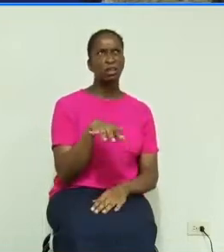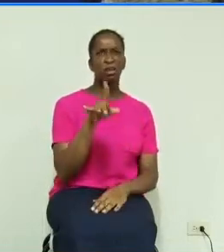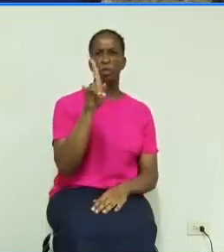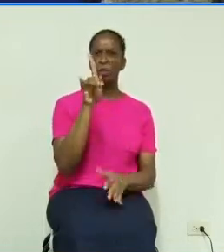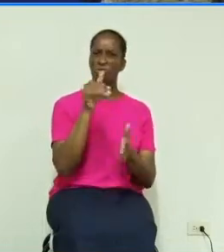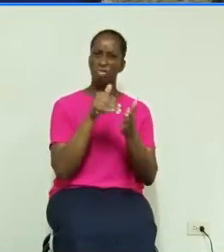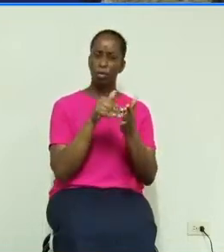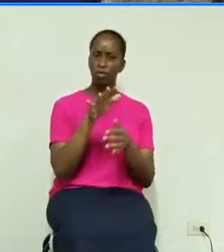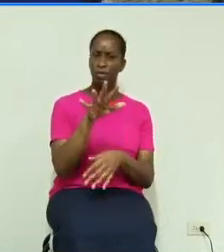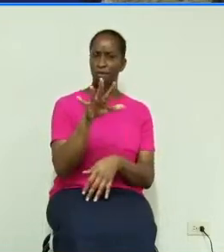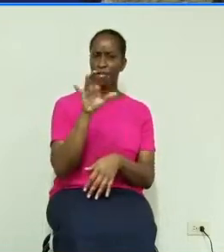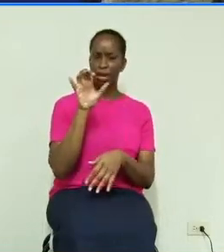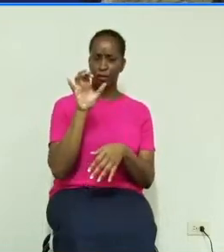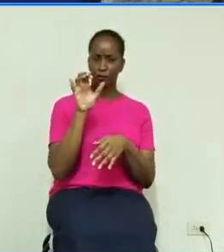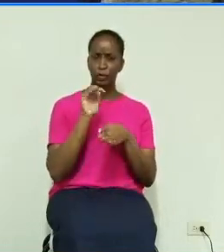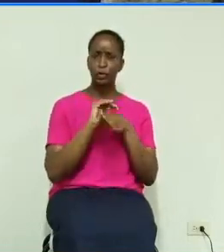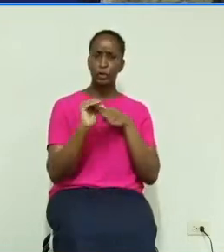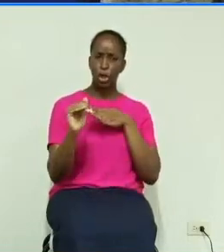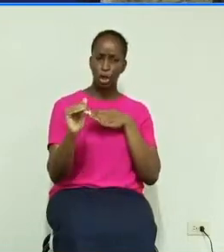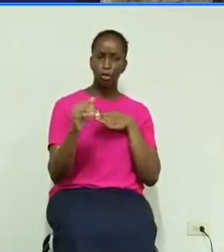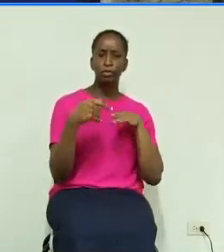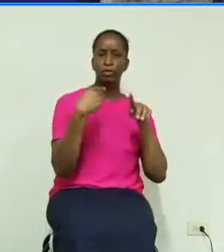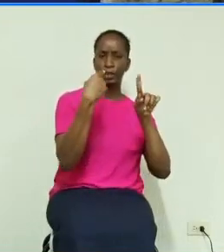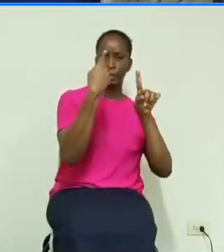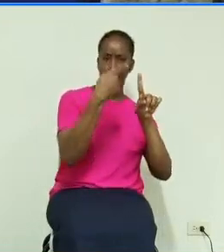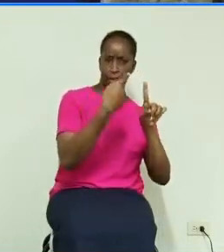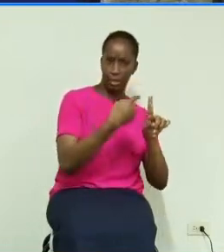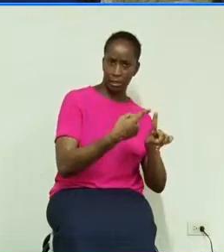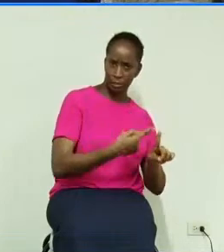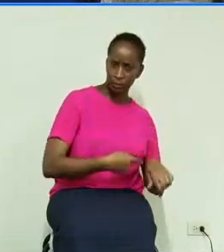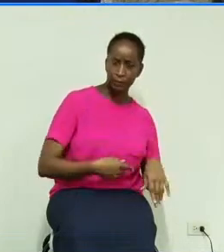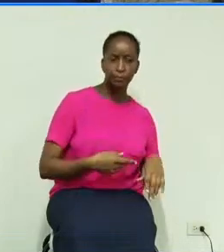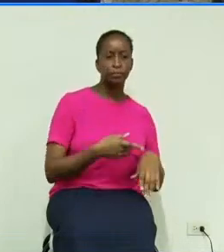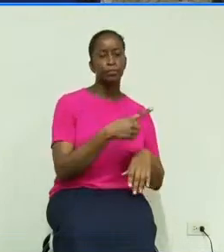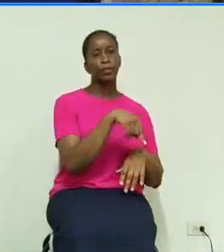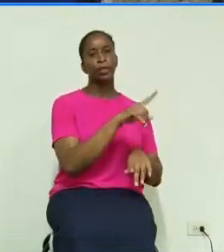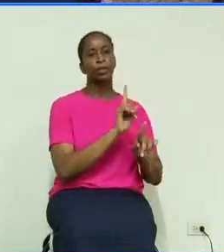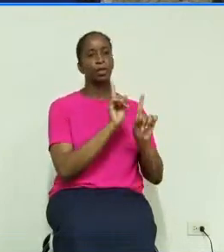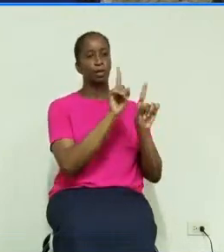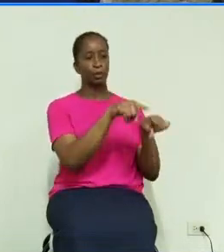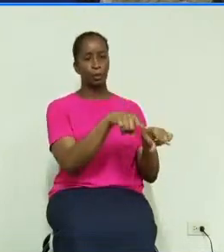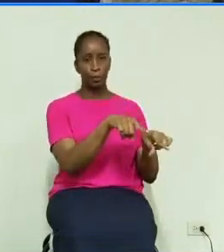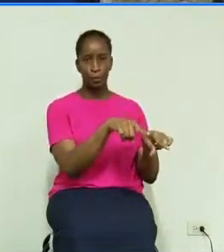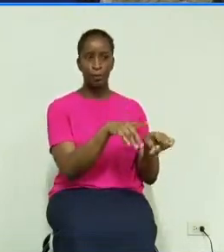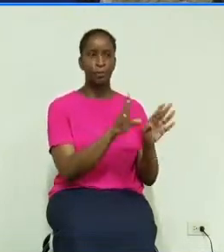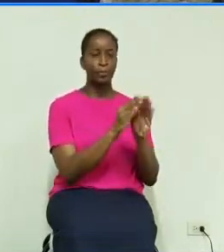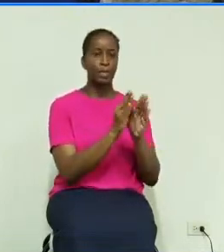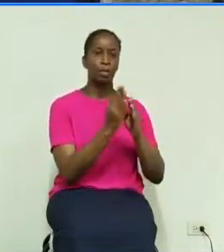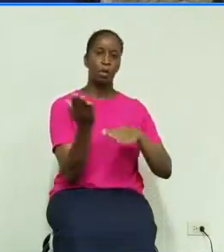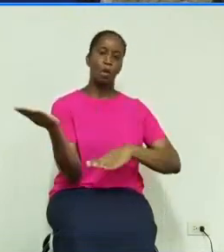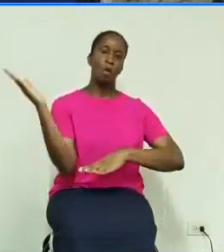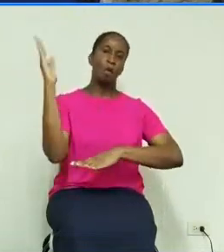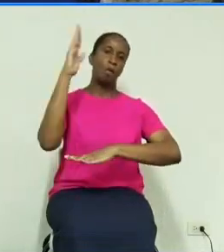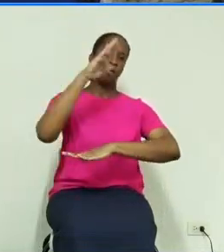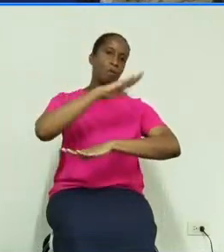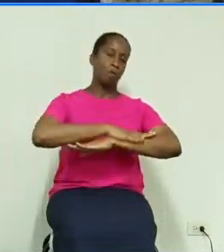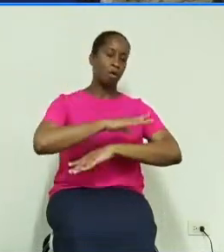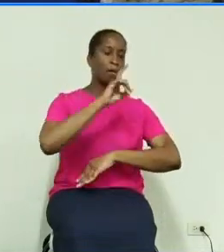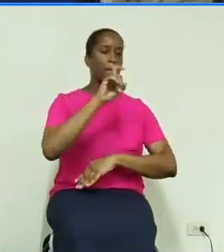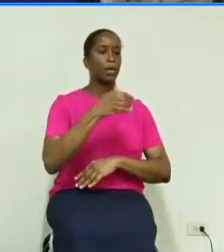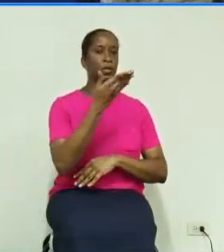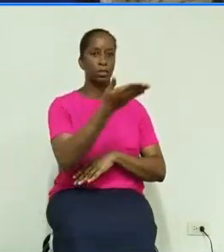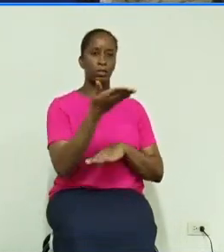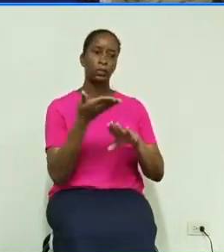debate, you have to prepare for the debate. You have to be there all day. And if, for instance, you are